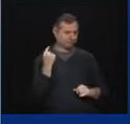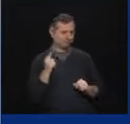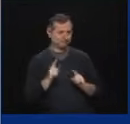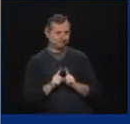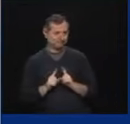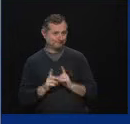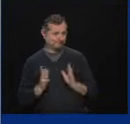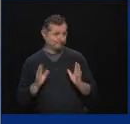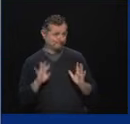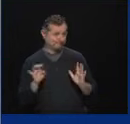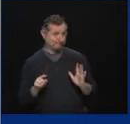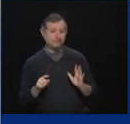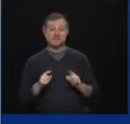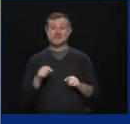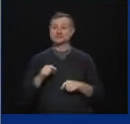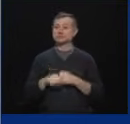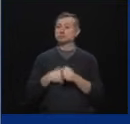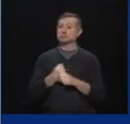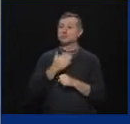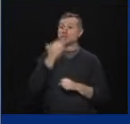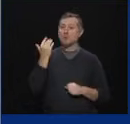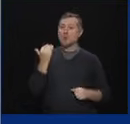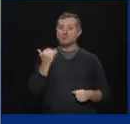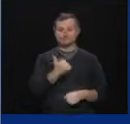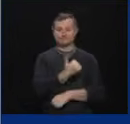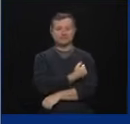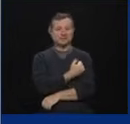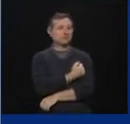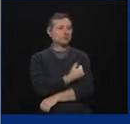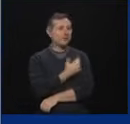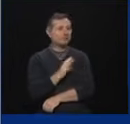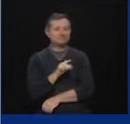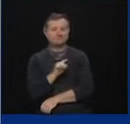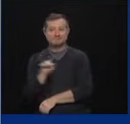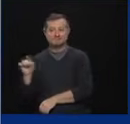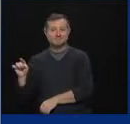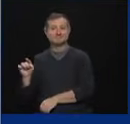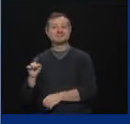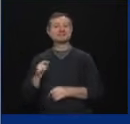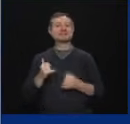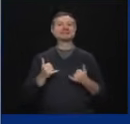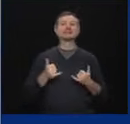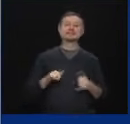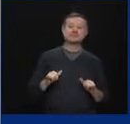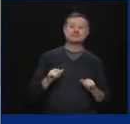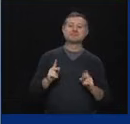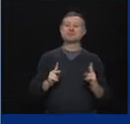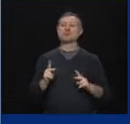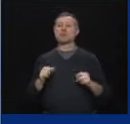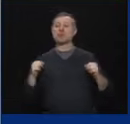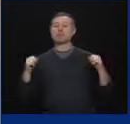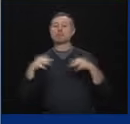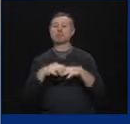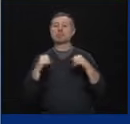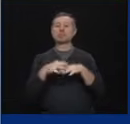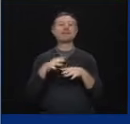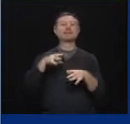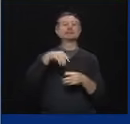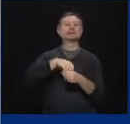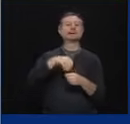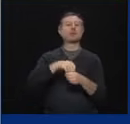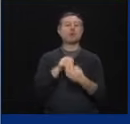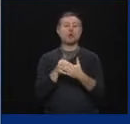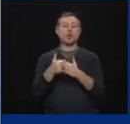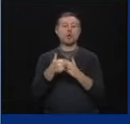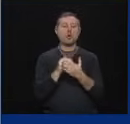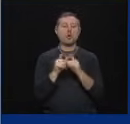better outcome because we now are better prepared and have the vaccines. But still, people are coming indoors, congregating more closely together. And